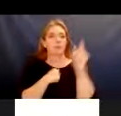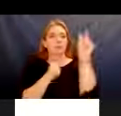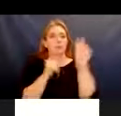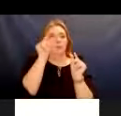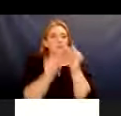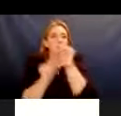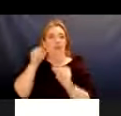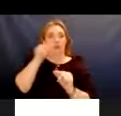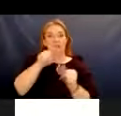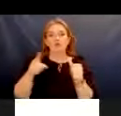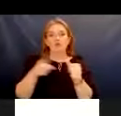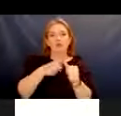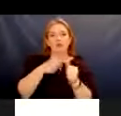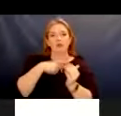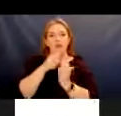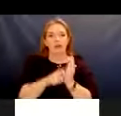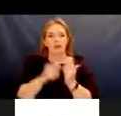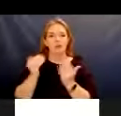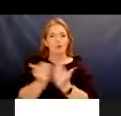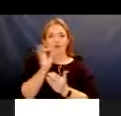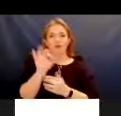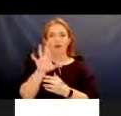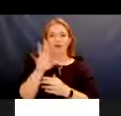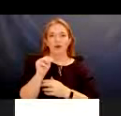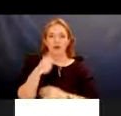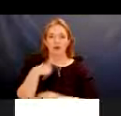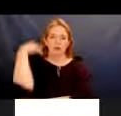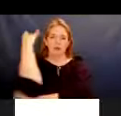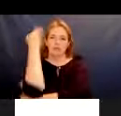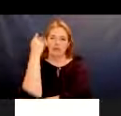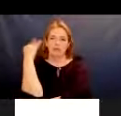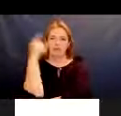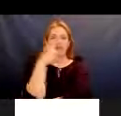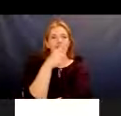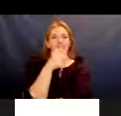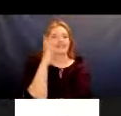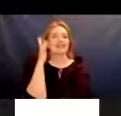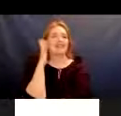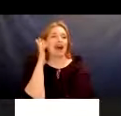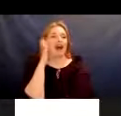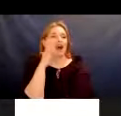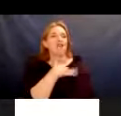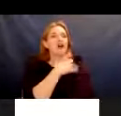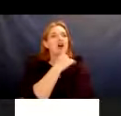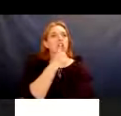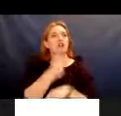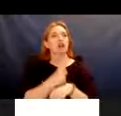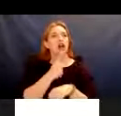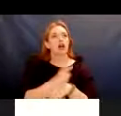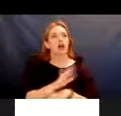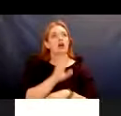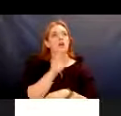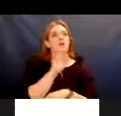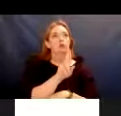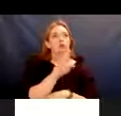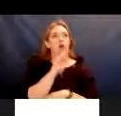one. And so I was just curious about, or these sounds felt good. Bush hogs, drain